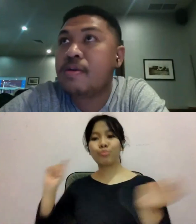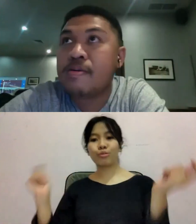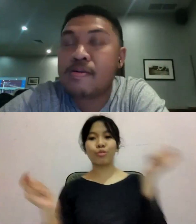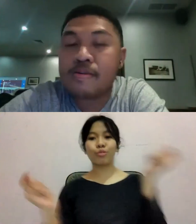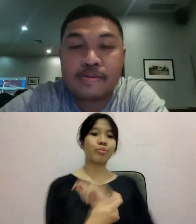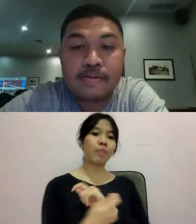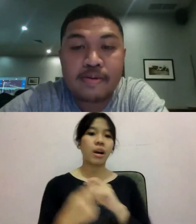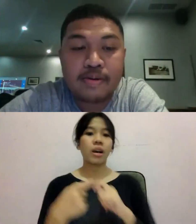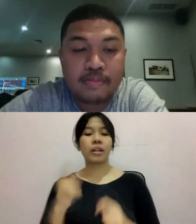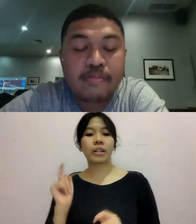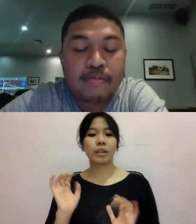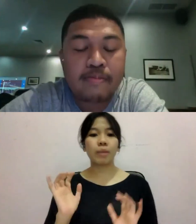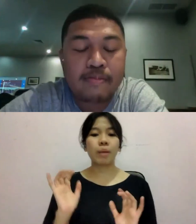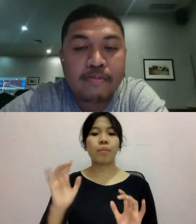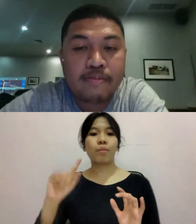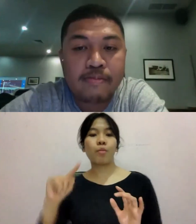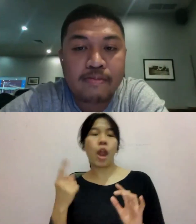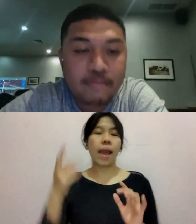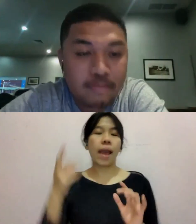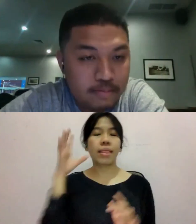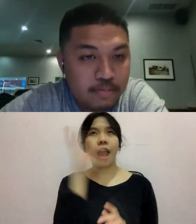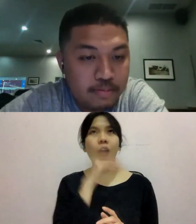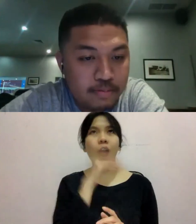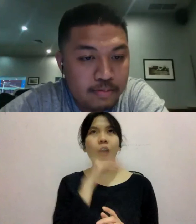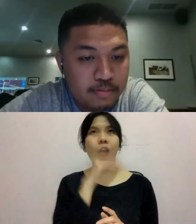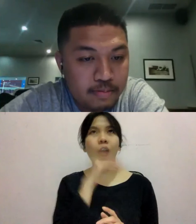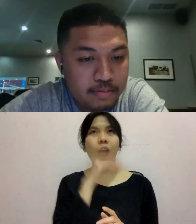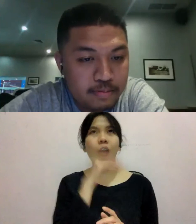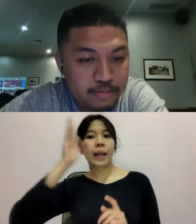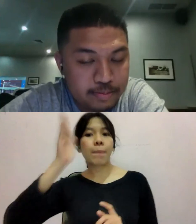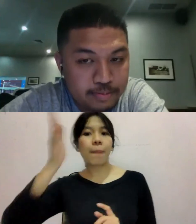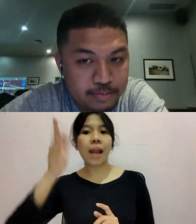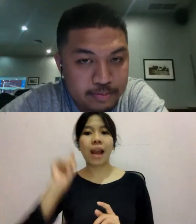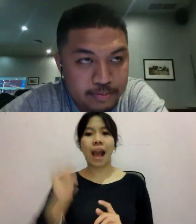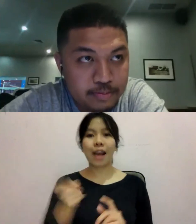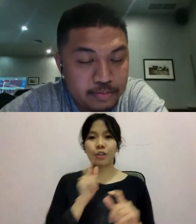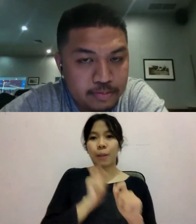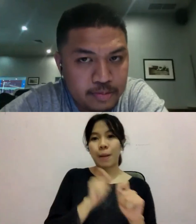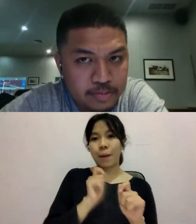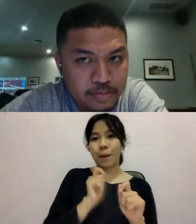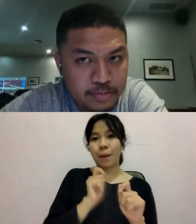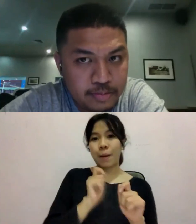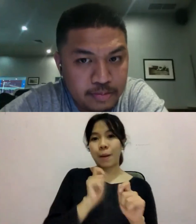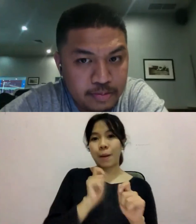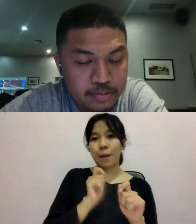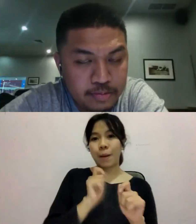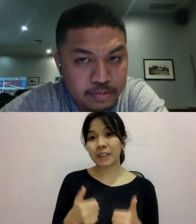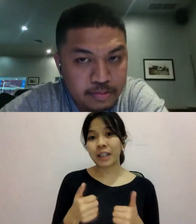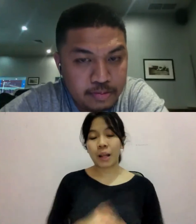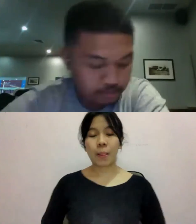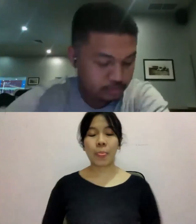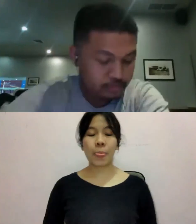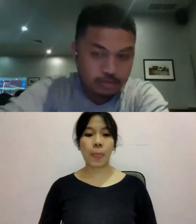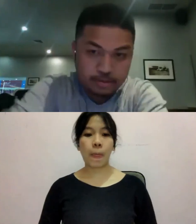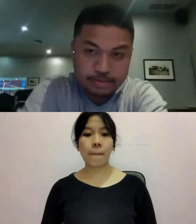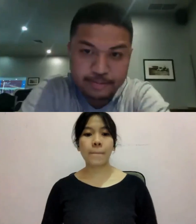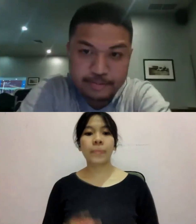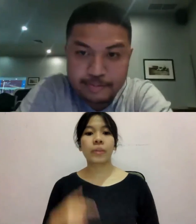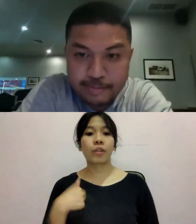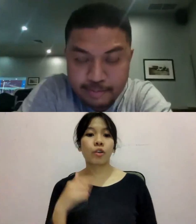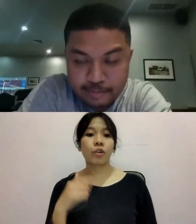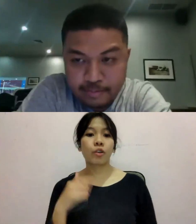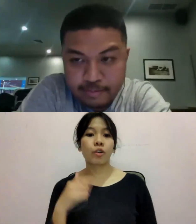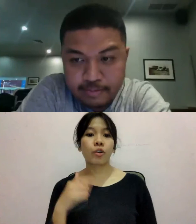better future. But I've had several experiences in which I met several men who